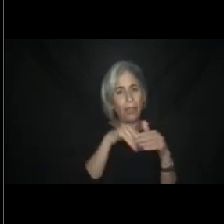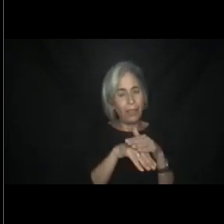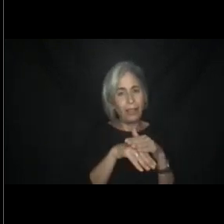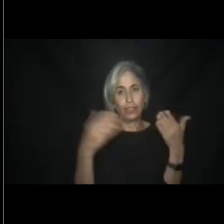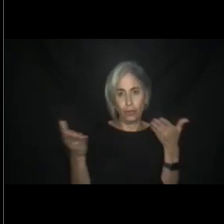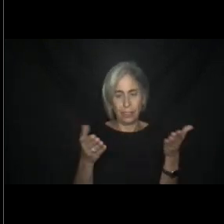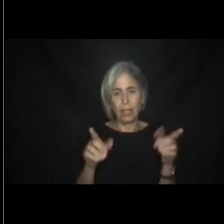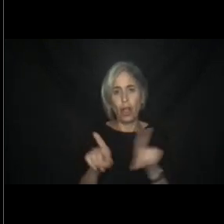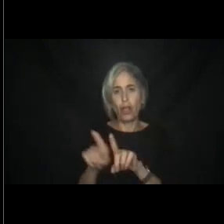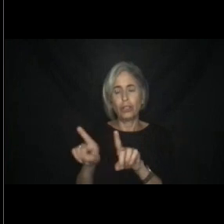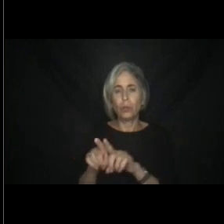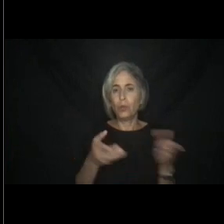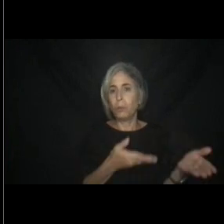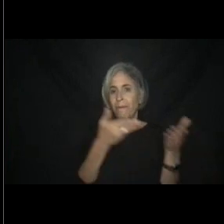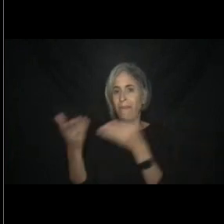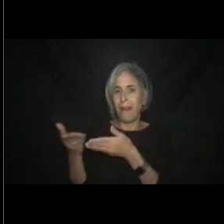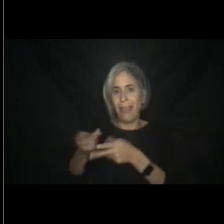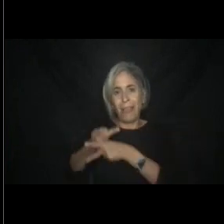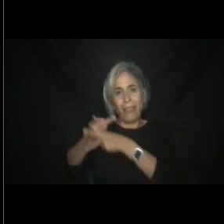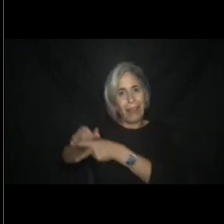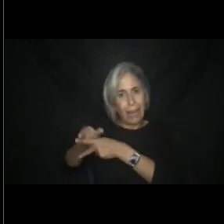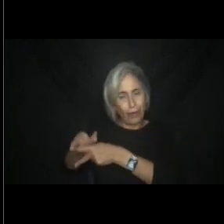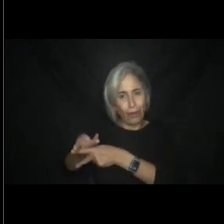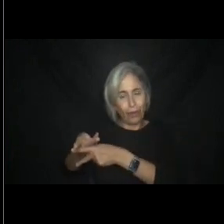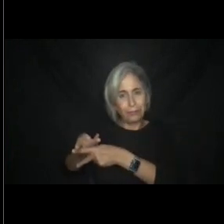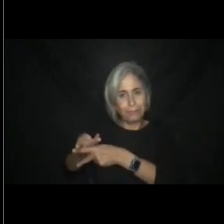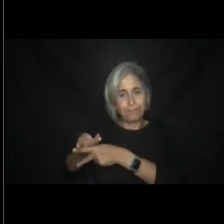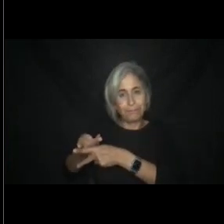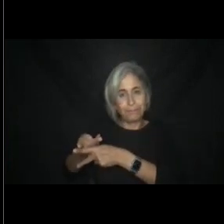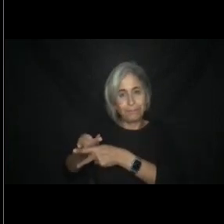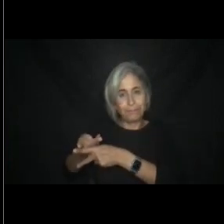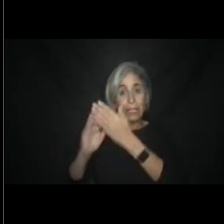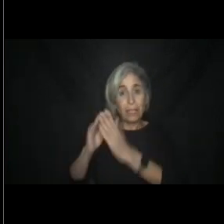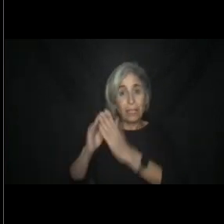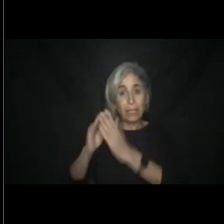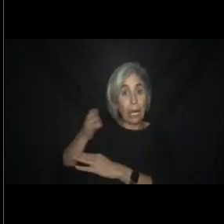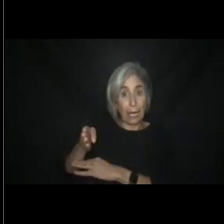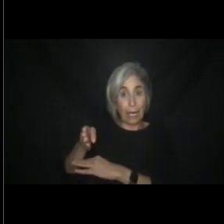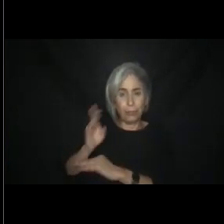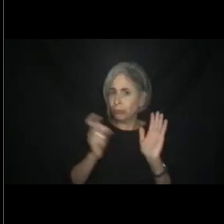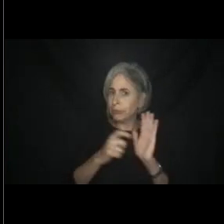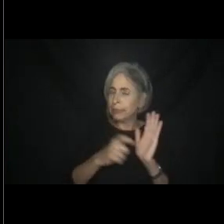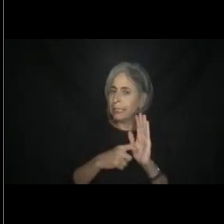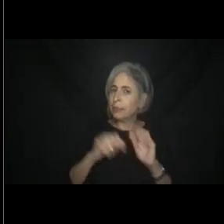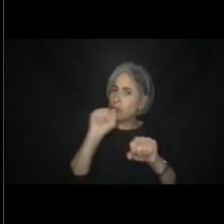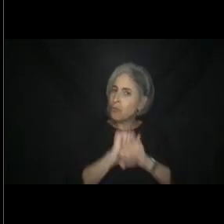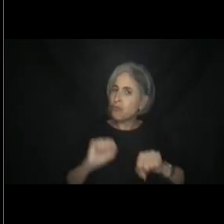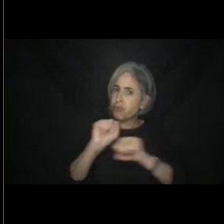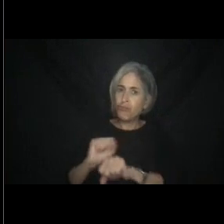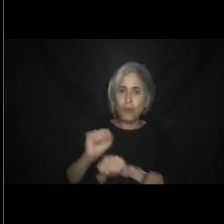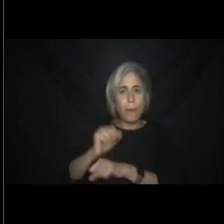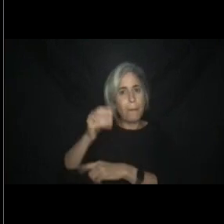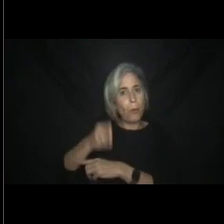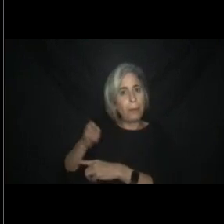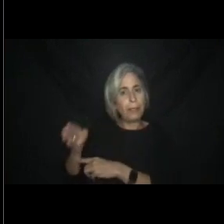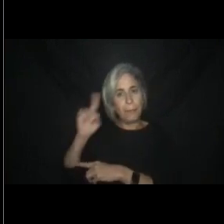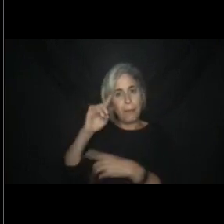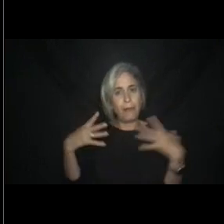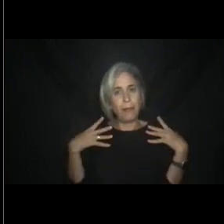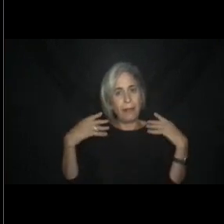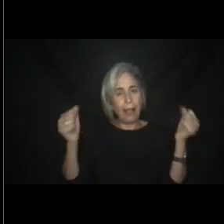deliver this care. And whereas the City of Boynton Beach recognizes the work of the Boynton Beach Mental